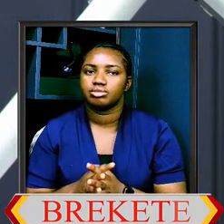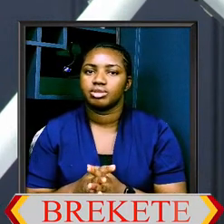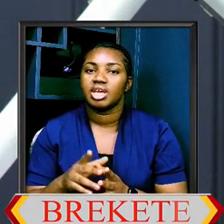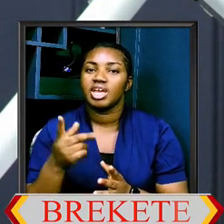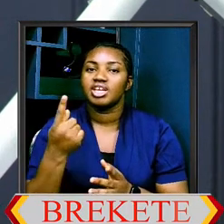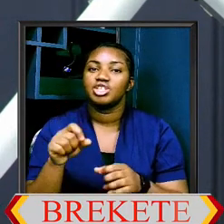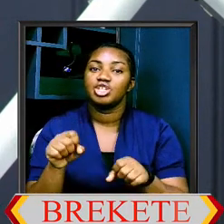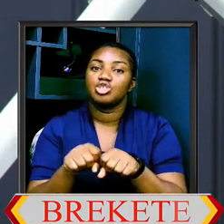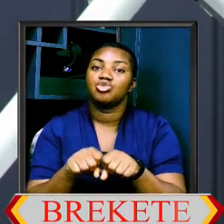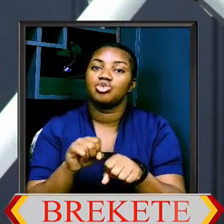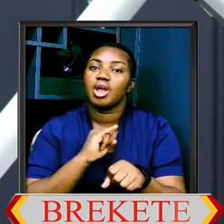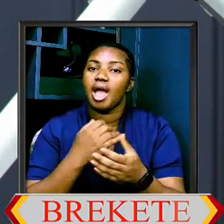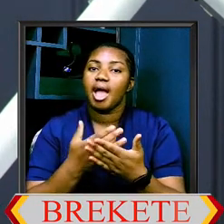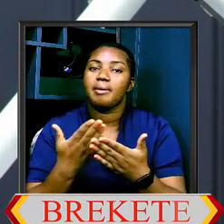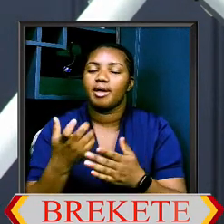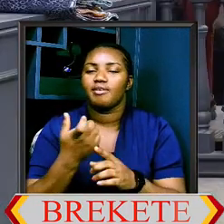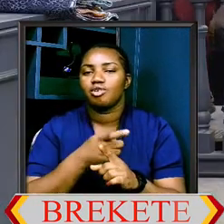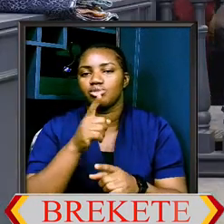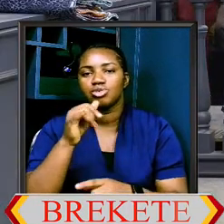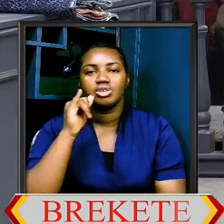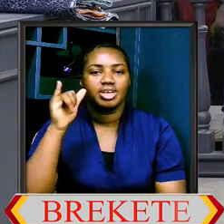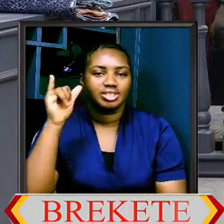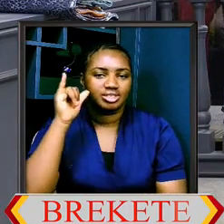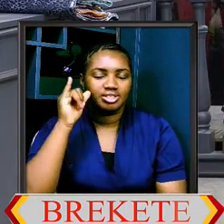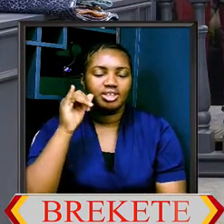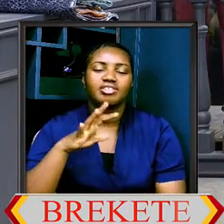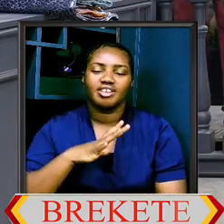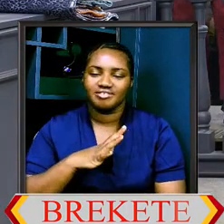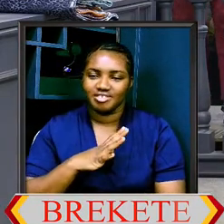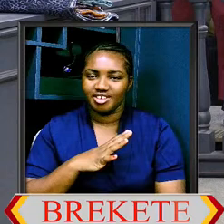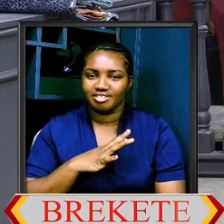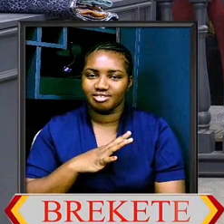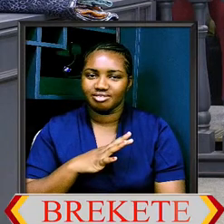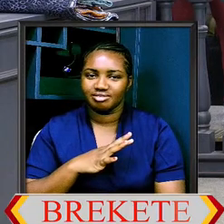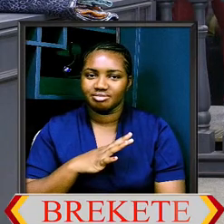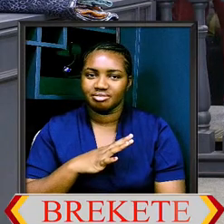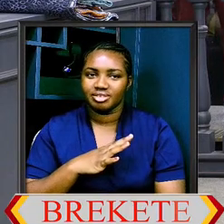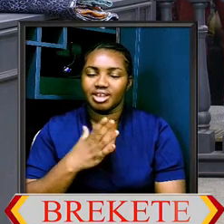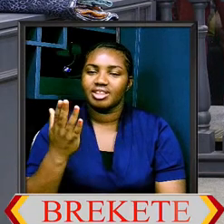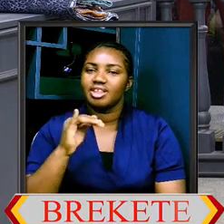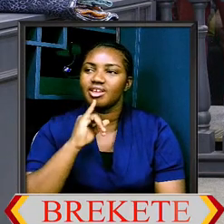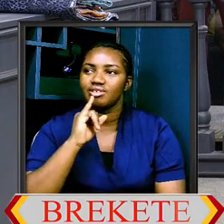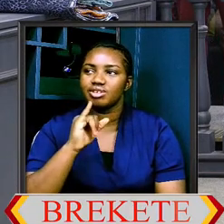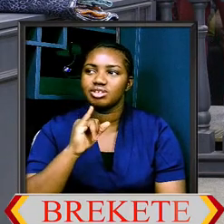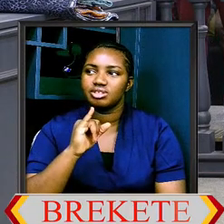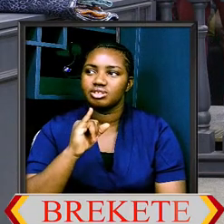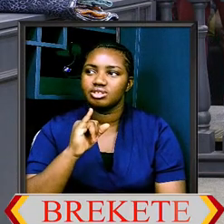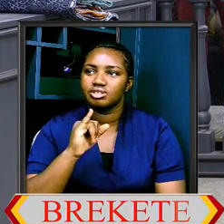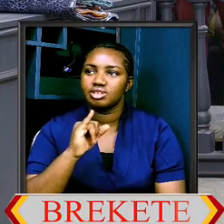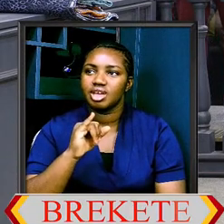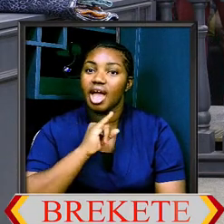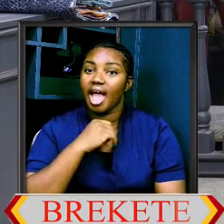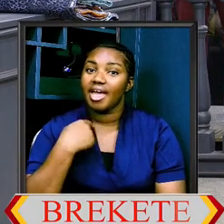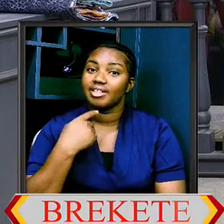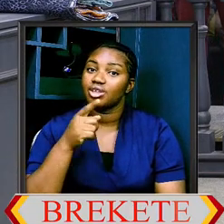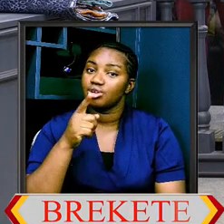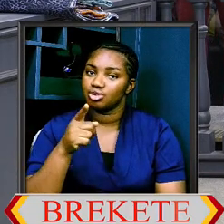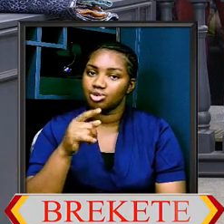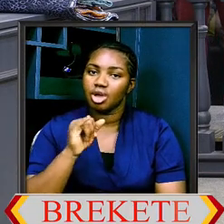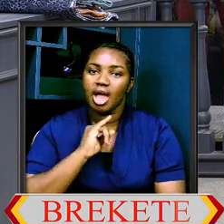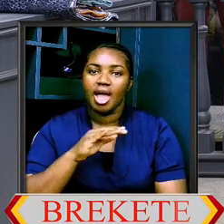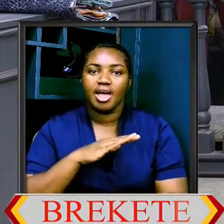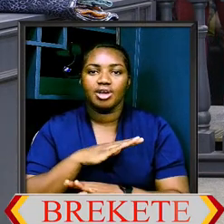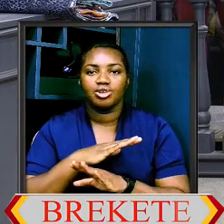The shoes where I buy from you yesterday. Yes, sir. They're fine. Thank you, sir. You get one of my... Shebi, I tell you to say, I